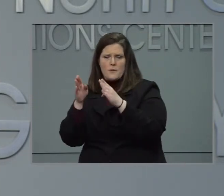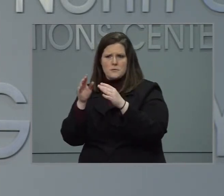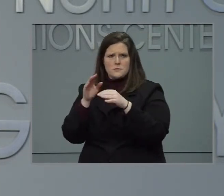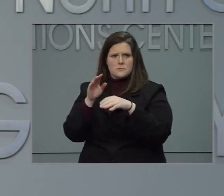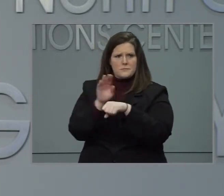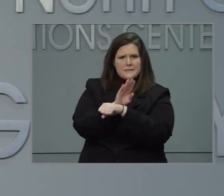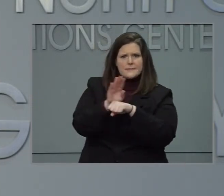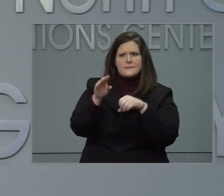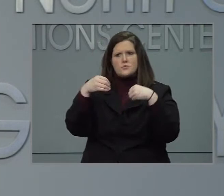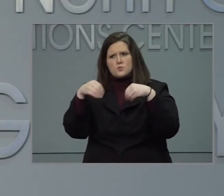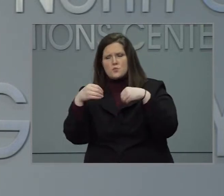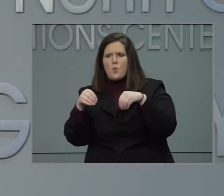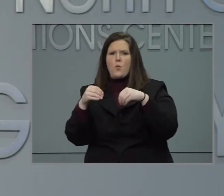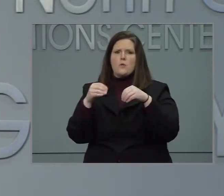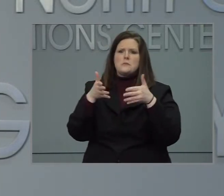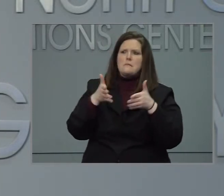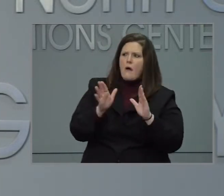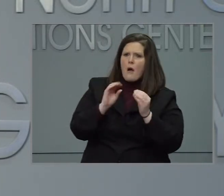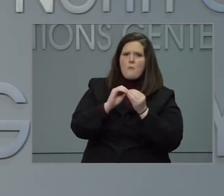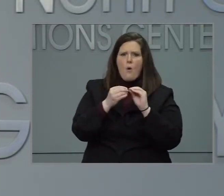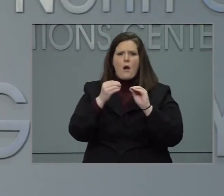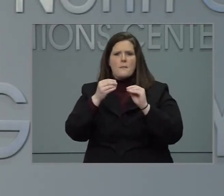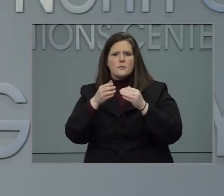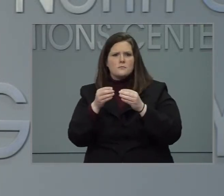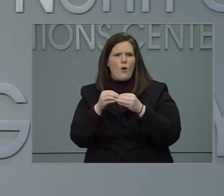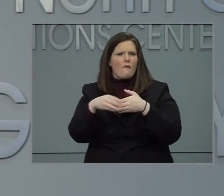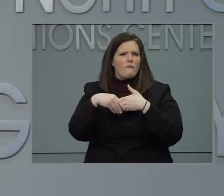and including the reopening bills that are in the legislature?